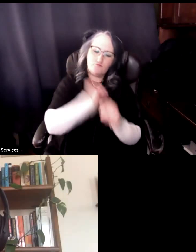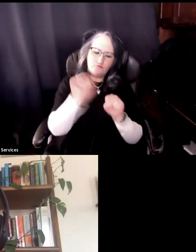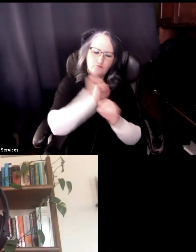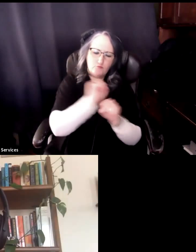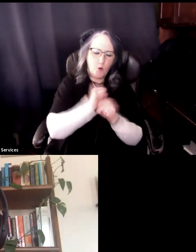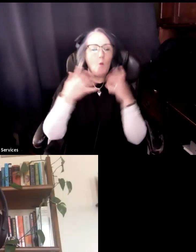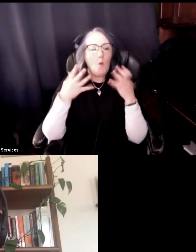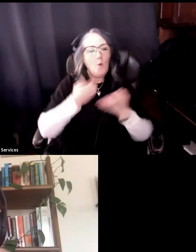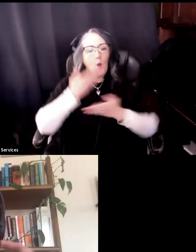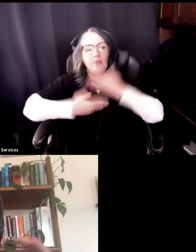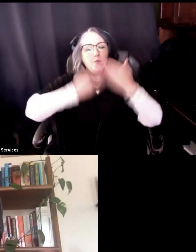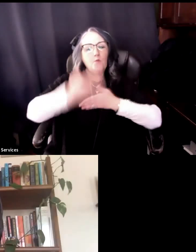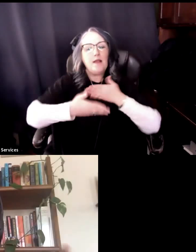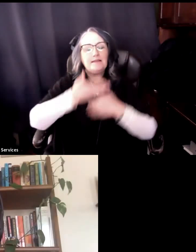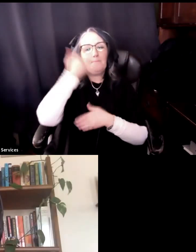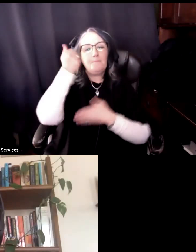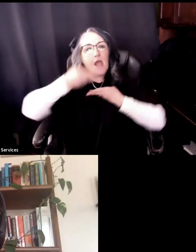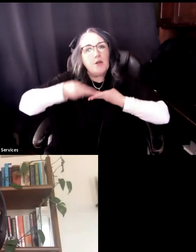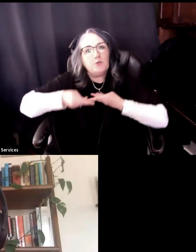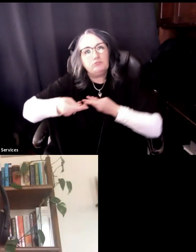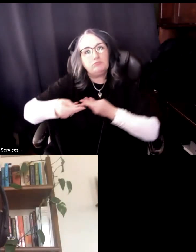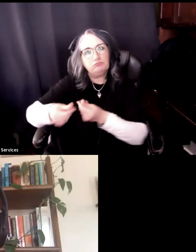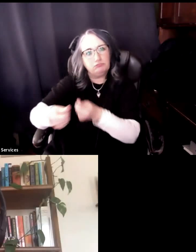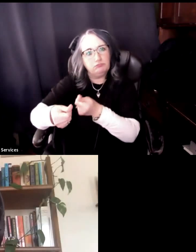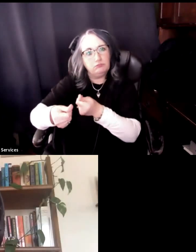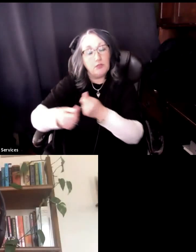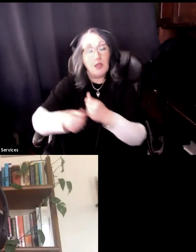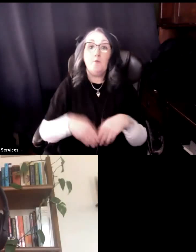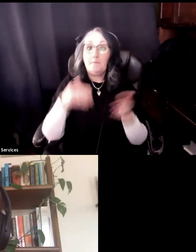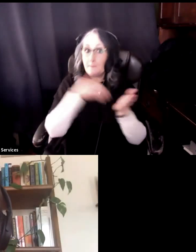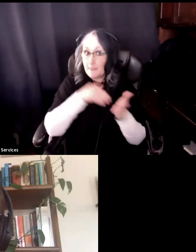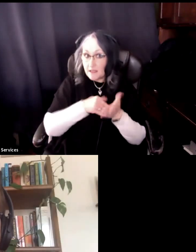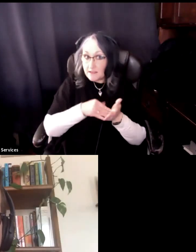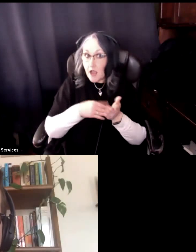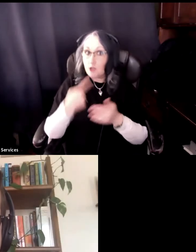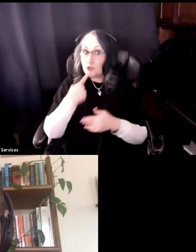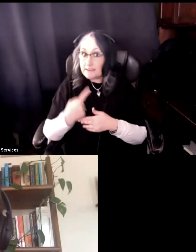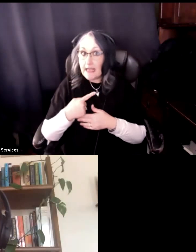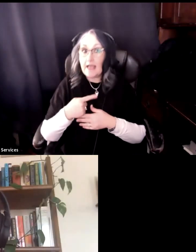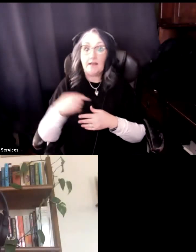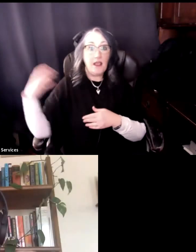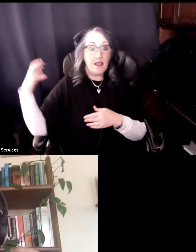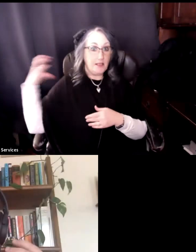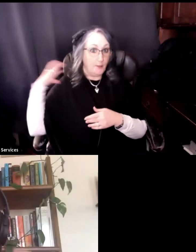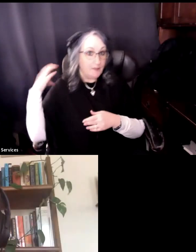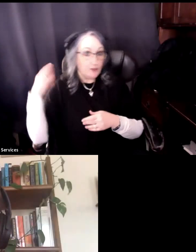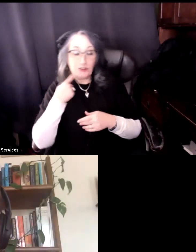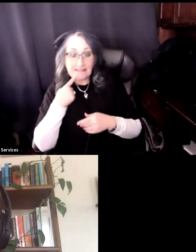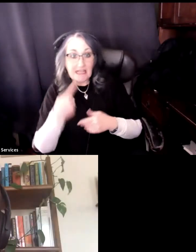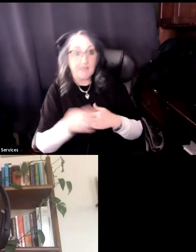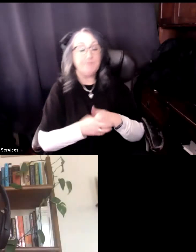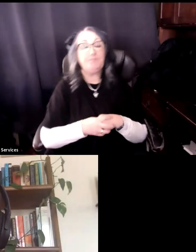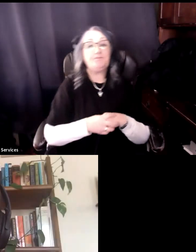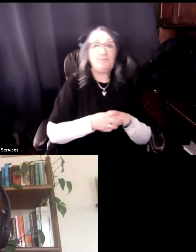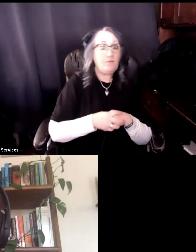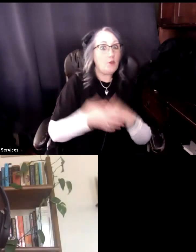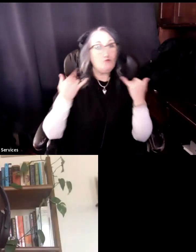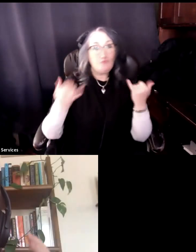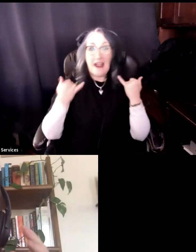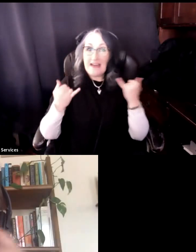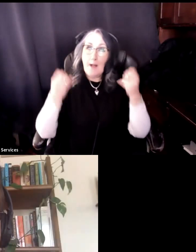easier. But as Dr. Ige noted, as Commissioner Calise noted, we are at a time where there is a very high demand for the